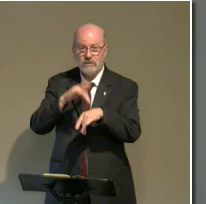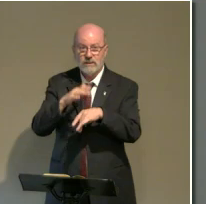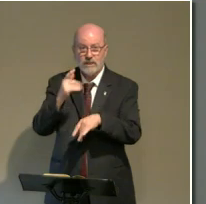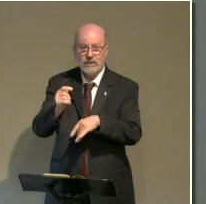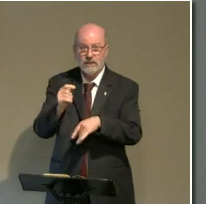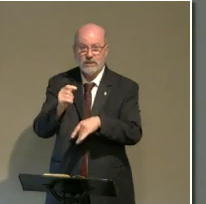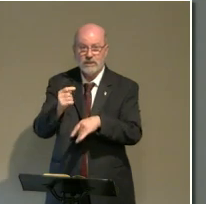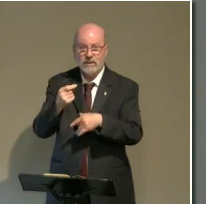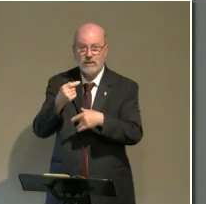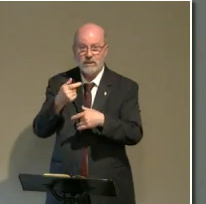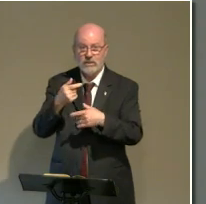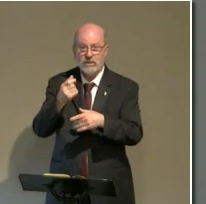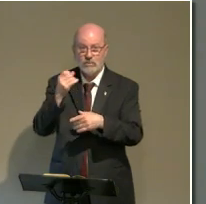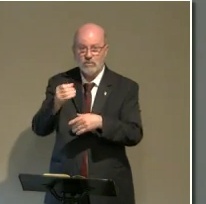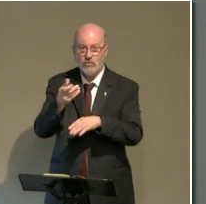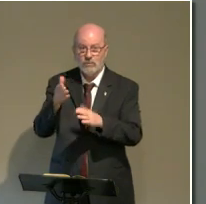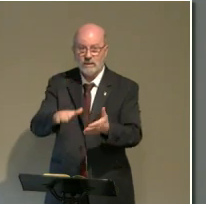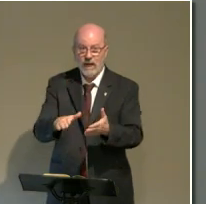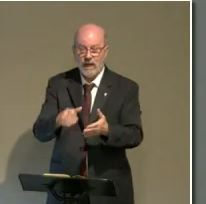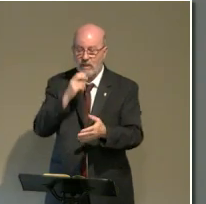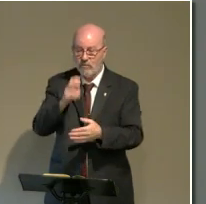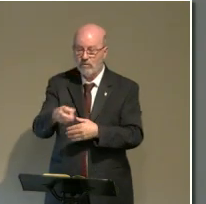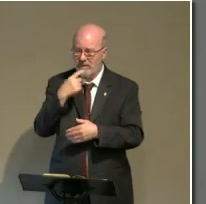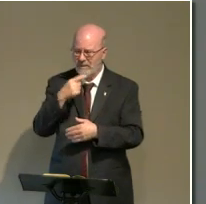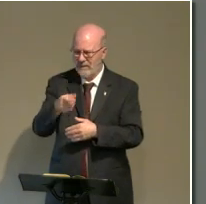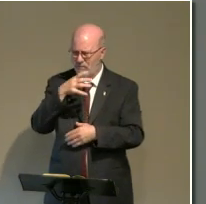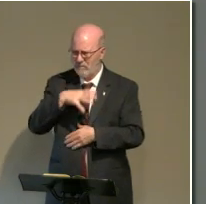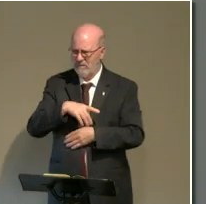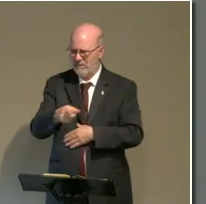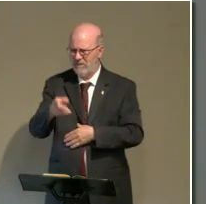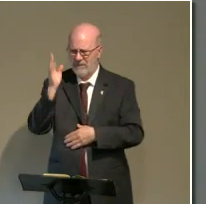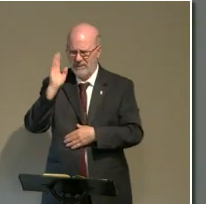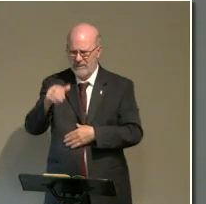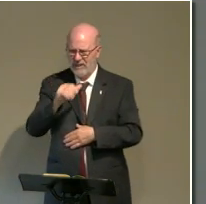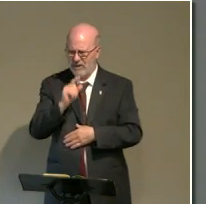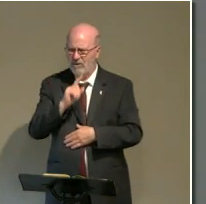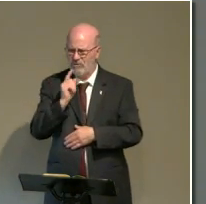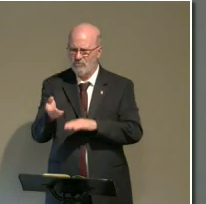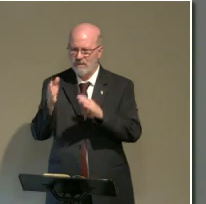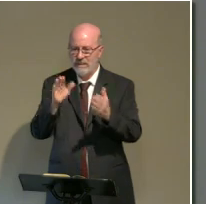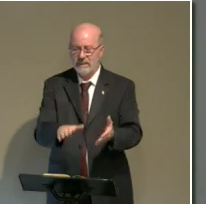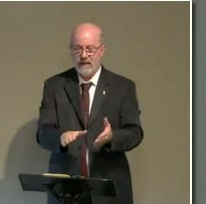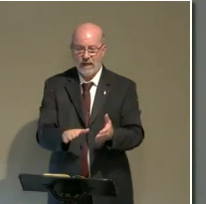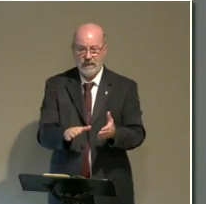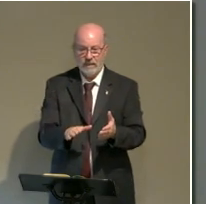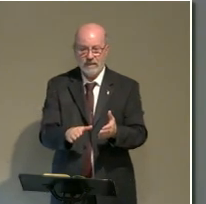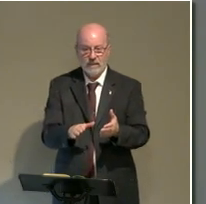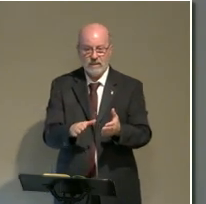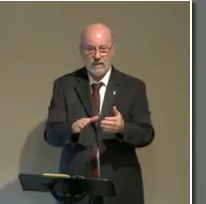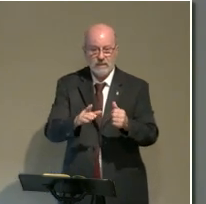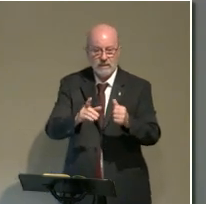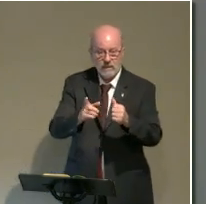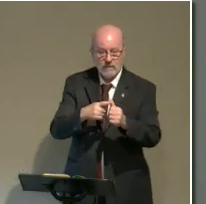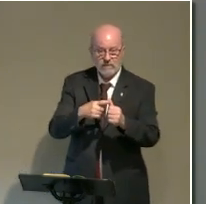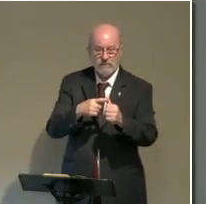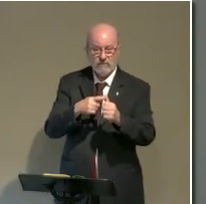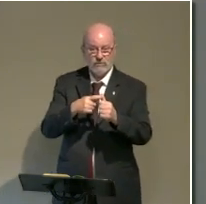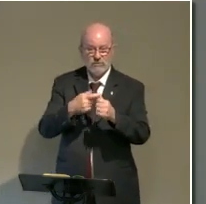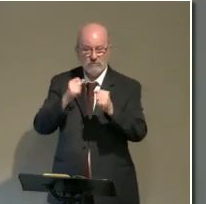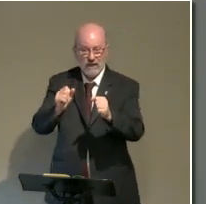touch it, lest ye die. And the serpent said unto the woman, ye shall not surely die. The first try didn't work,